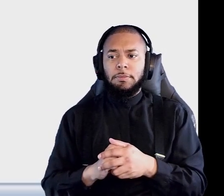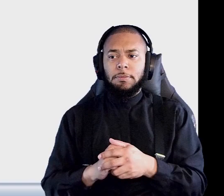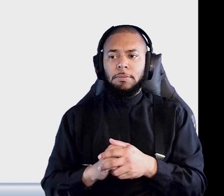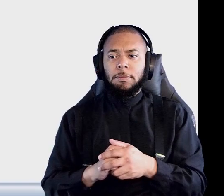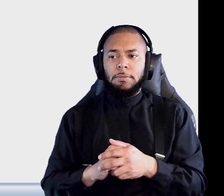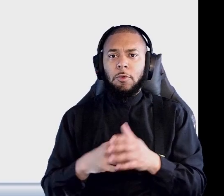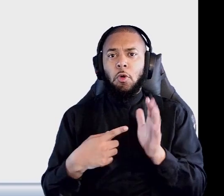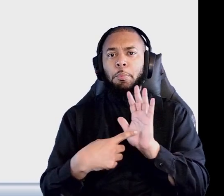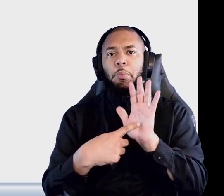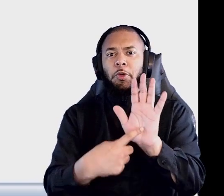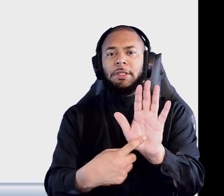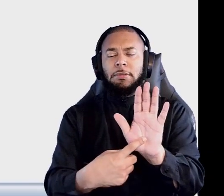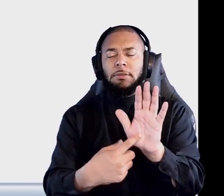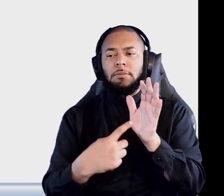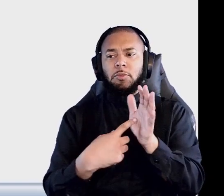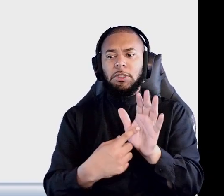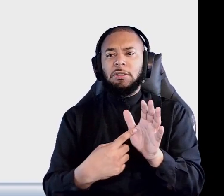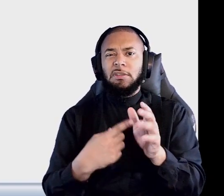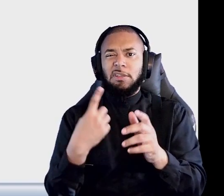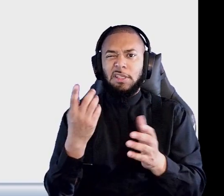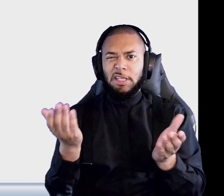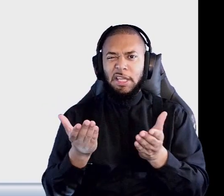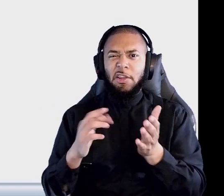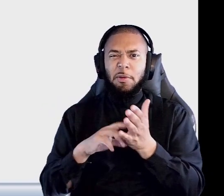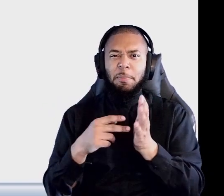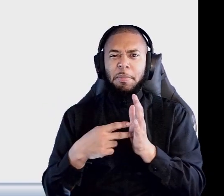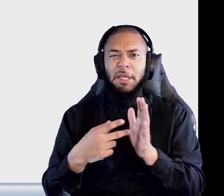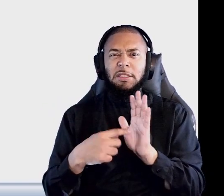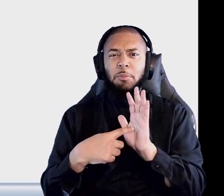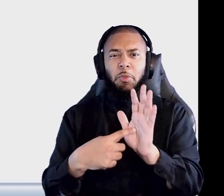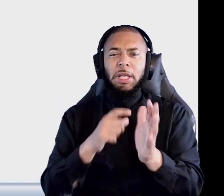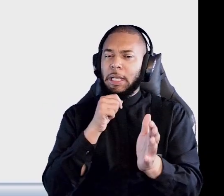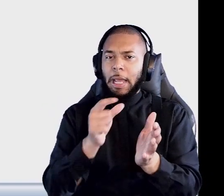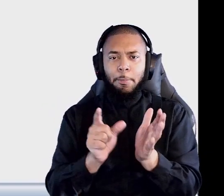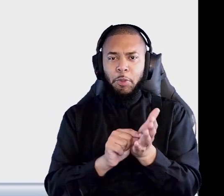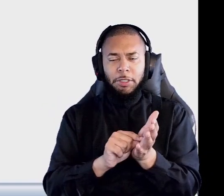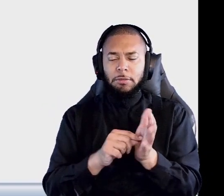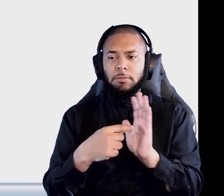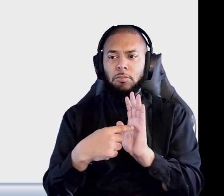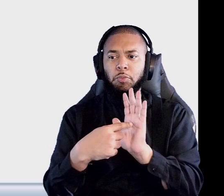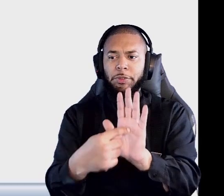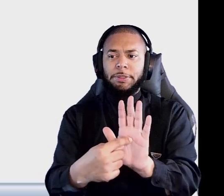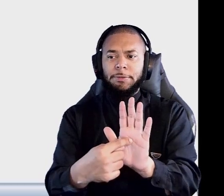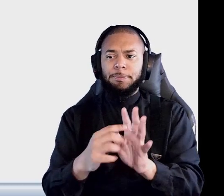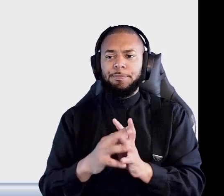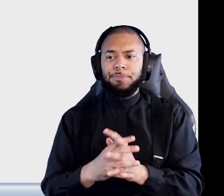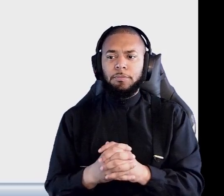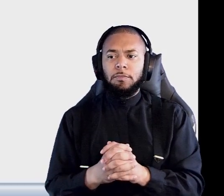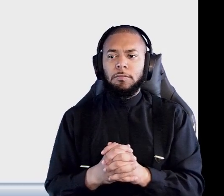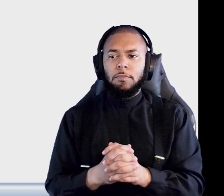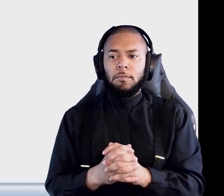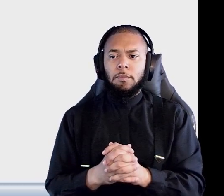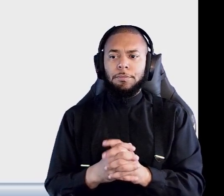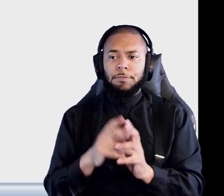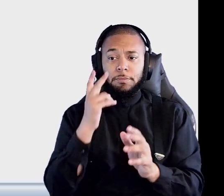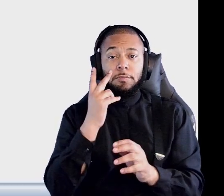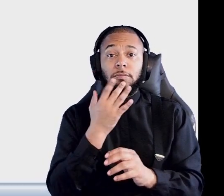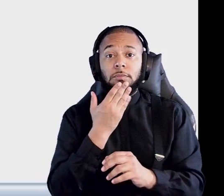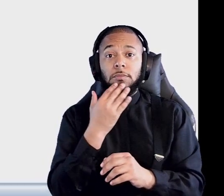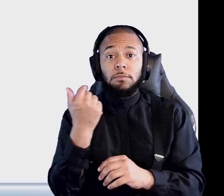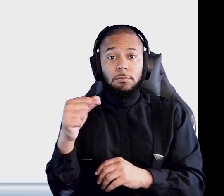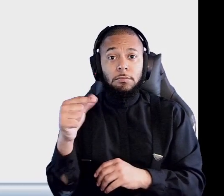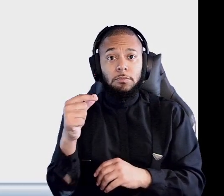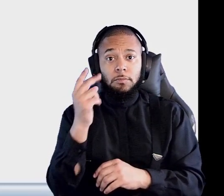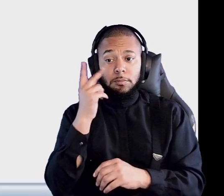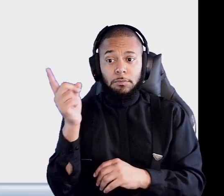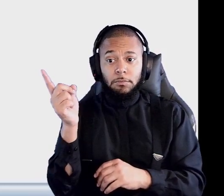just print a simple message. Yay, I am programming. Notice how it turned